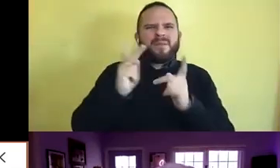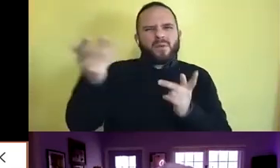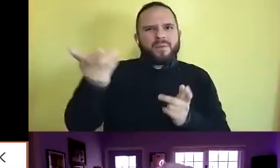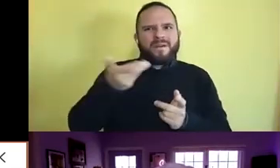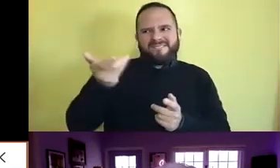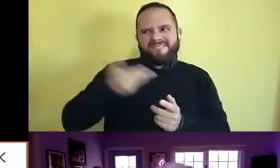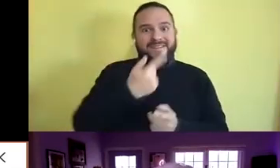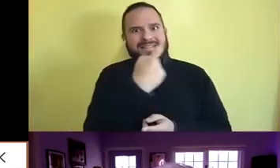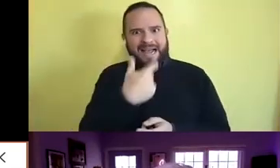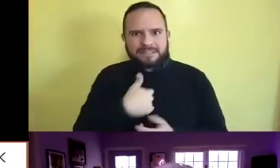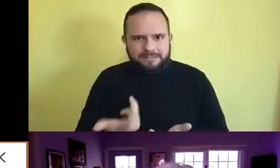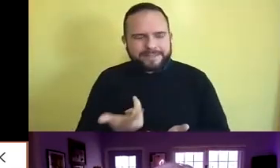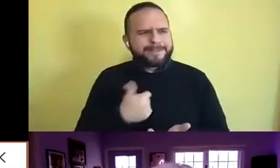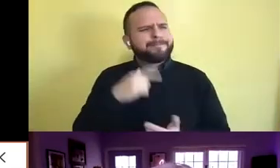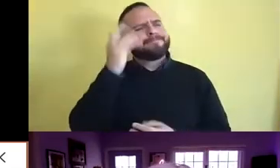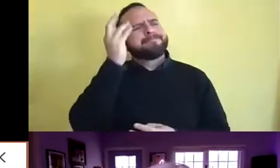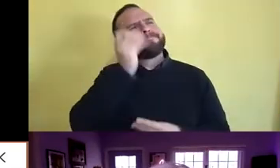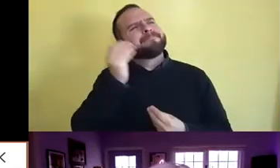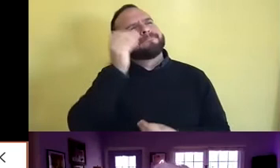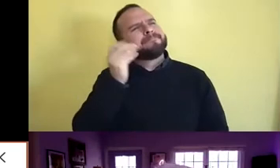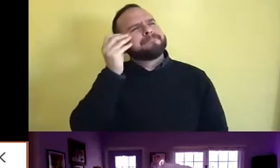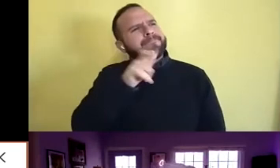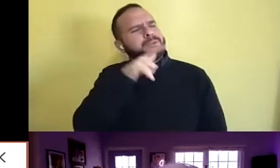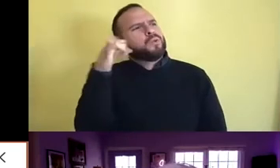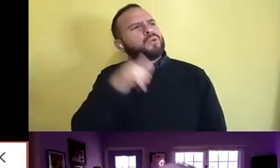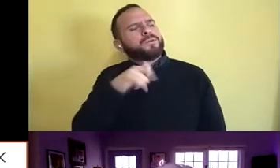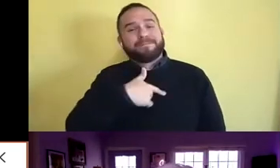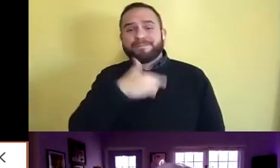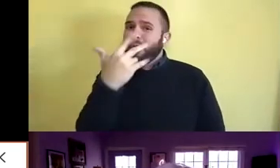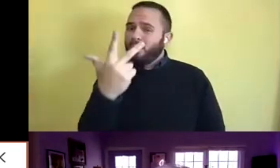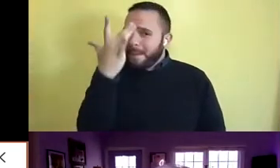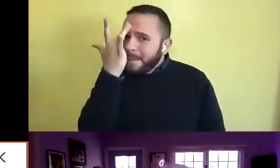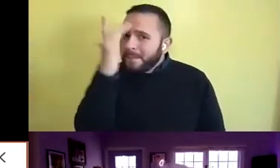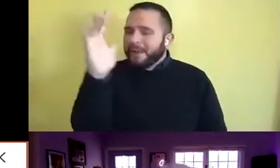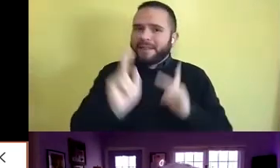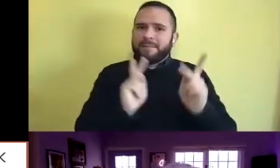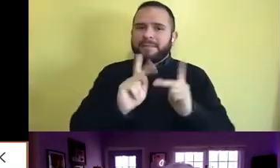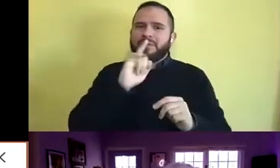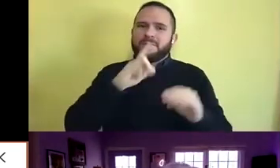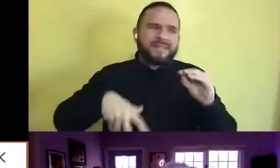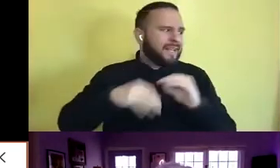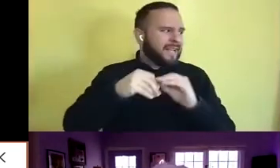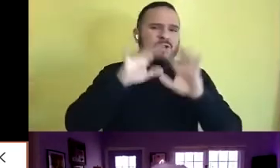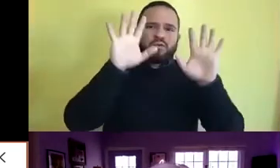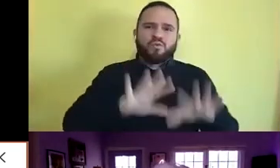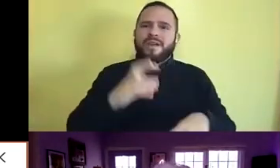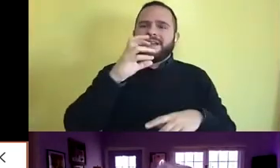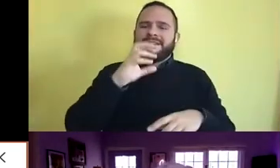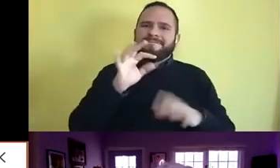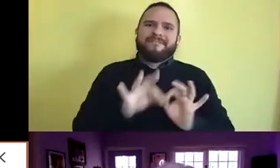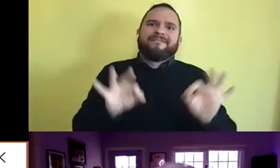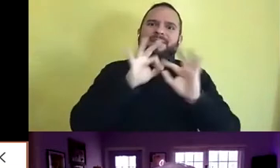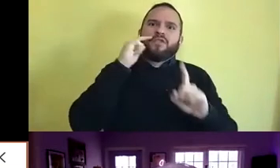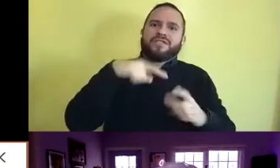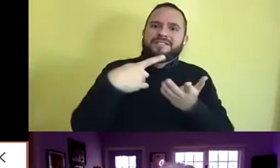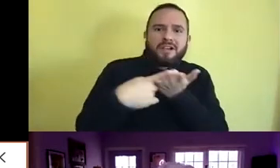panel, I thought, wow, I know 3 brilliant people that are adding tremendous value to these conversations. So the first one of